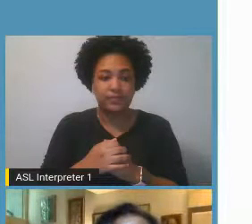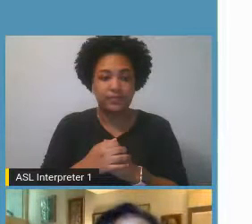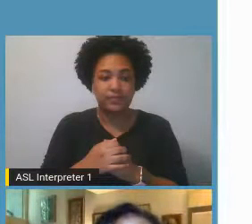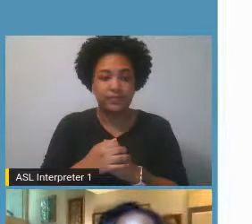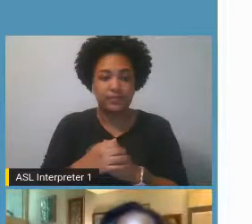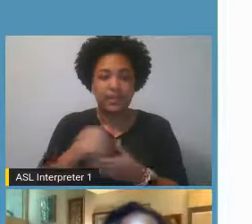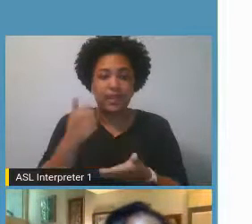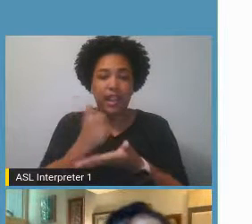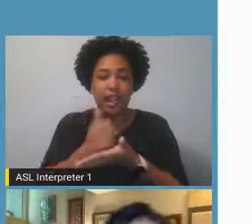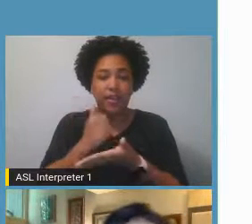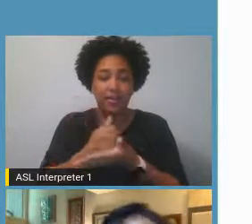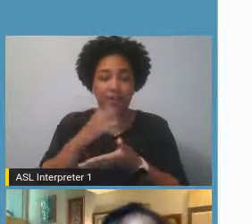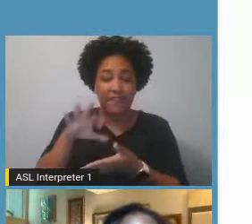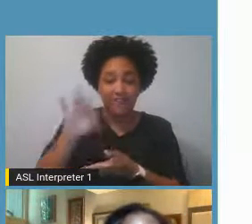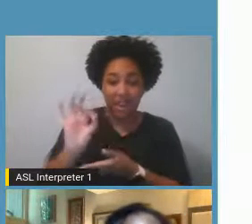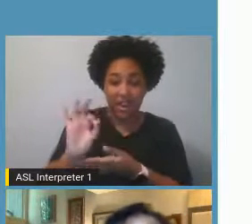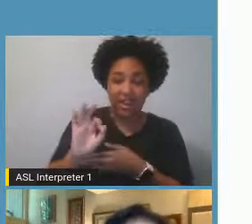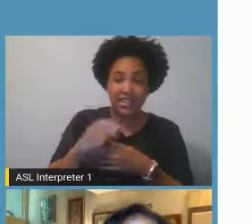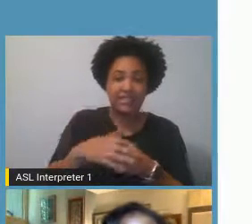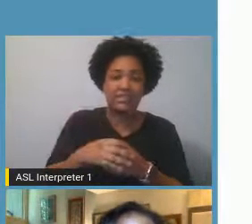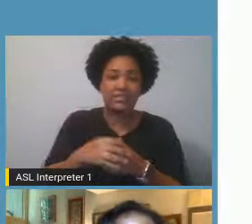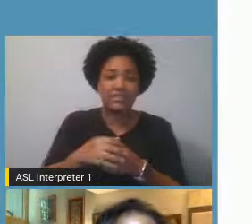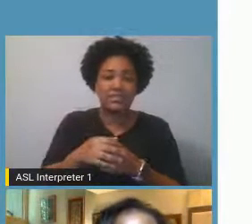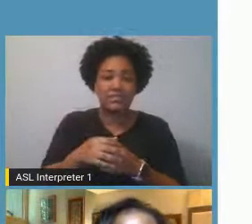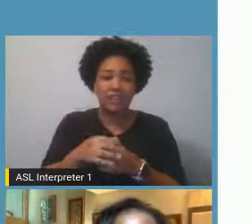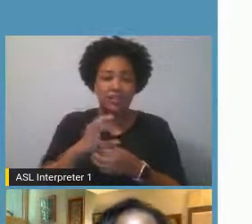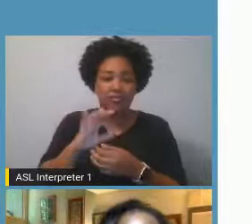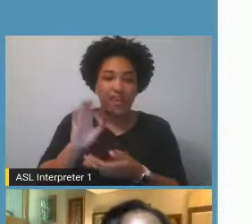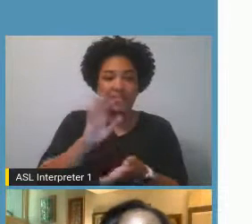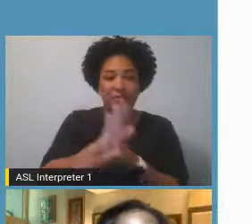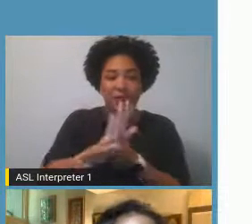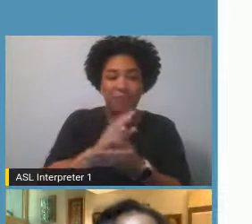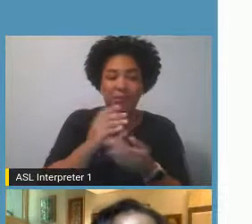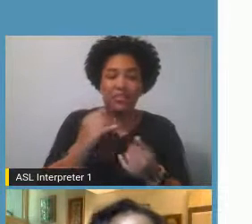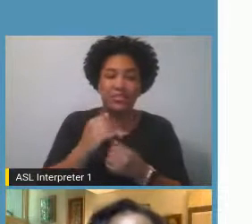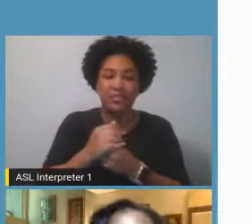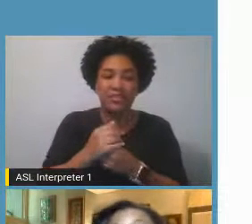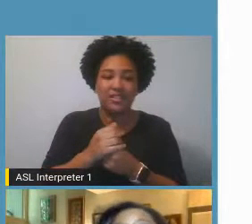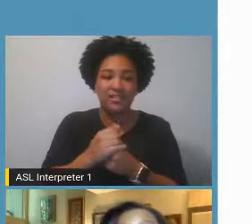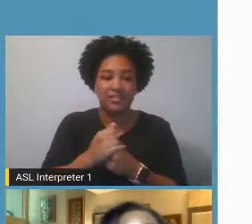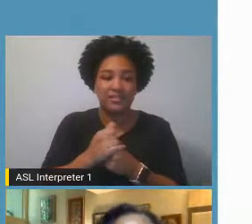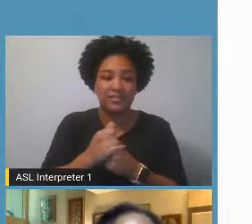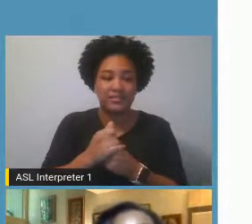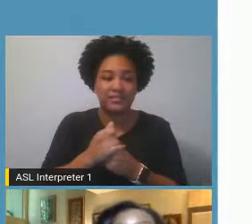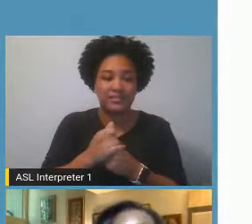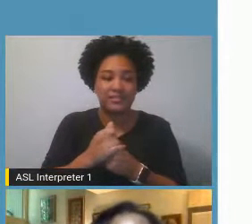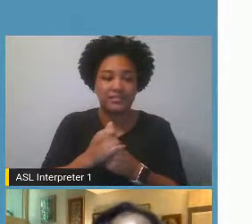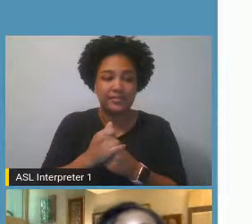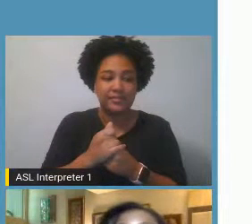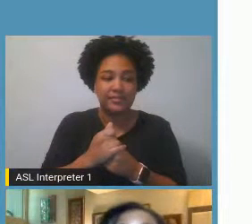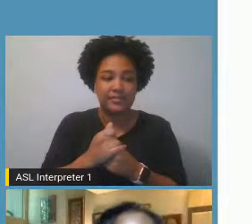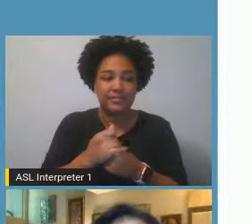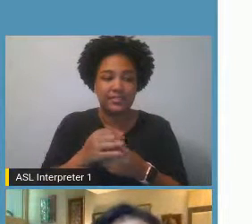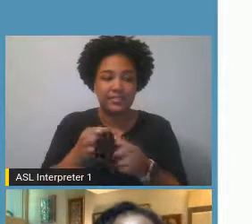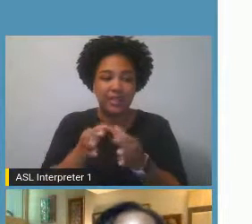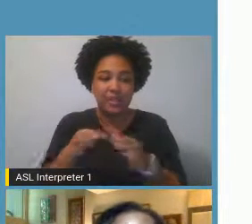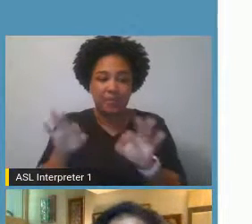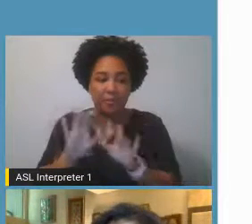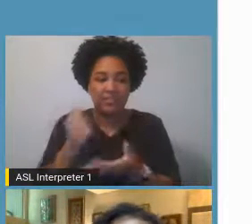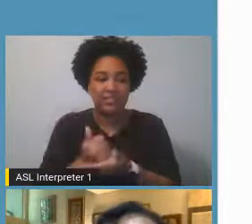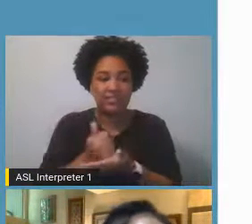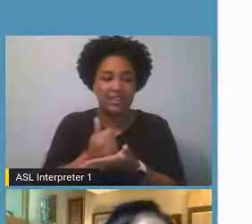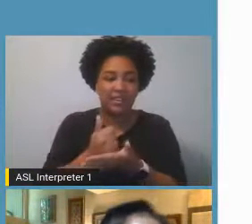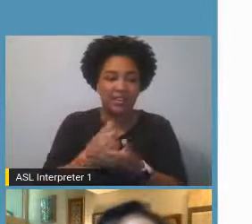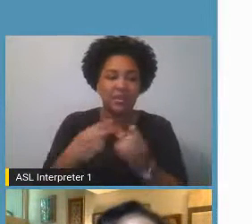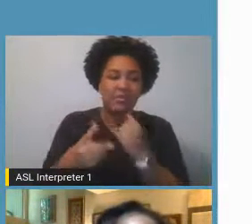not sustained. They're not preserved. And so these digitization projects have been very vital in helping us to not only preserve, but